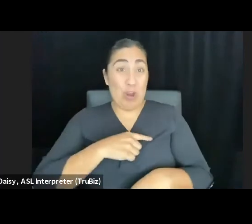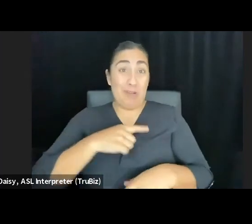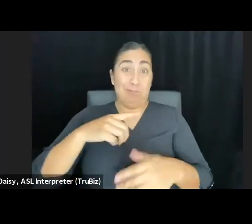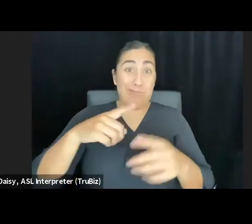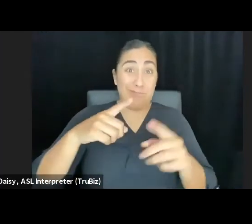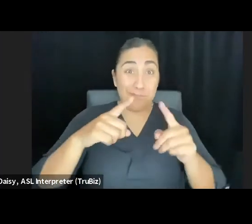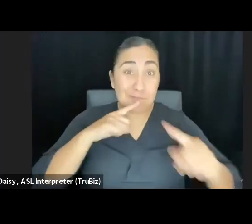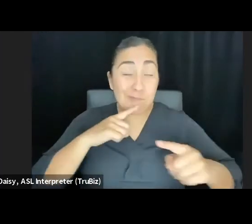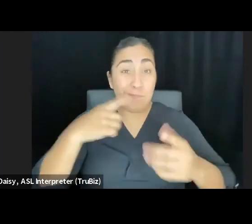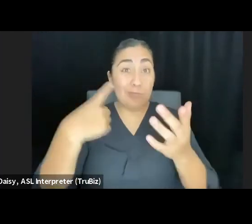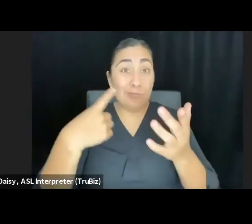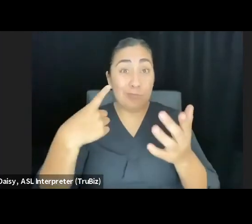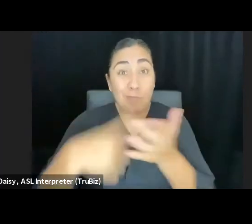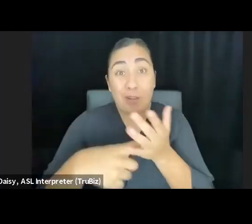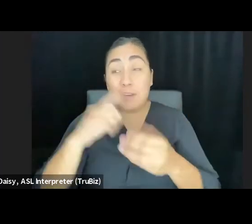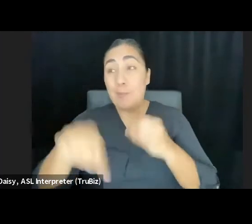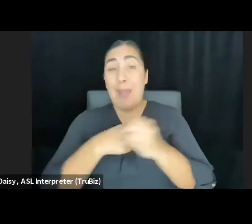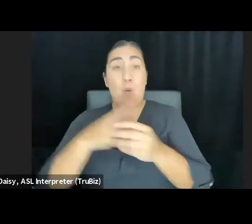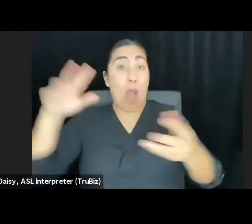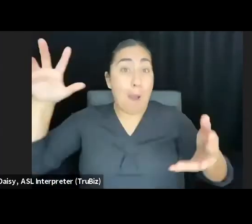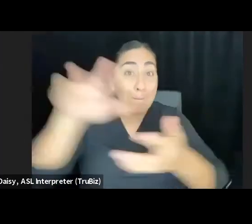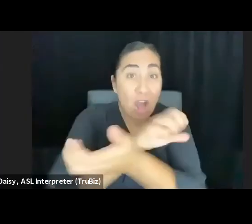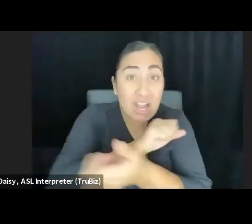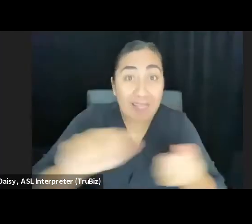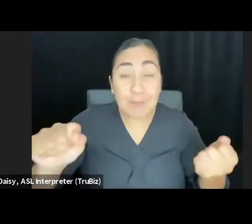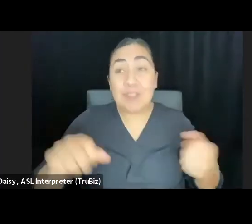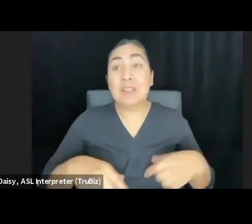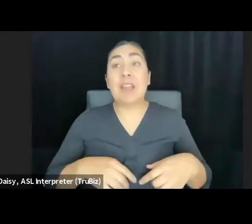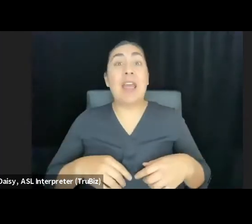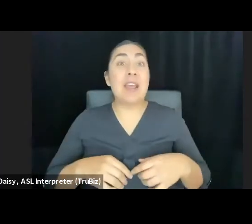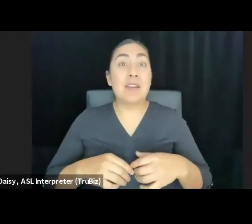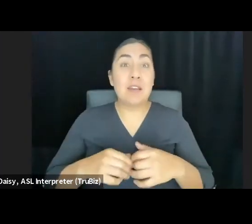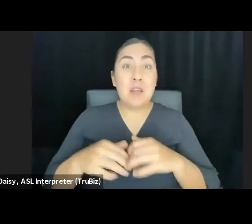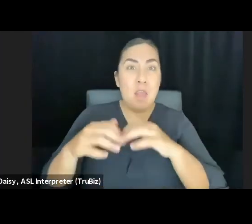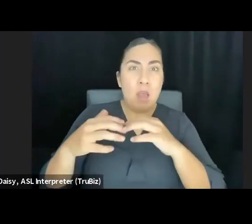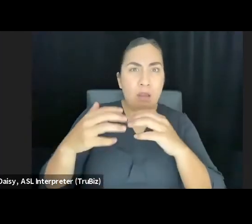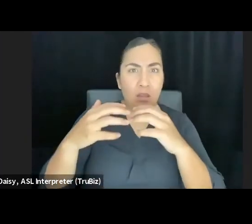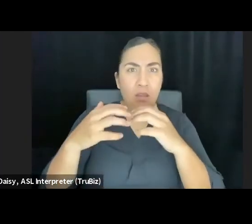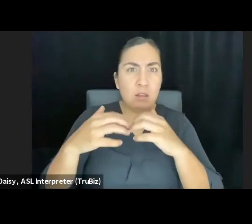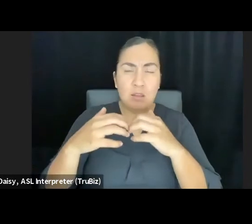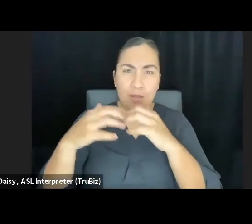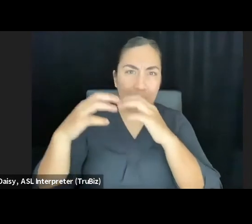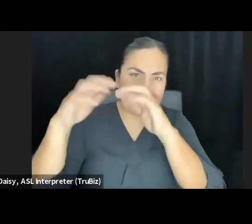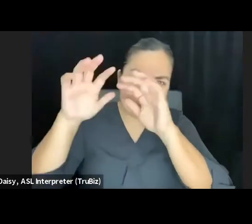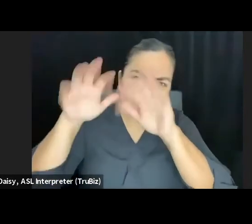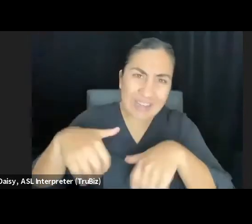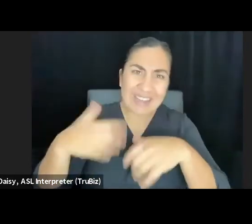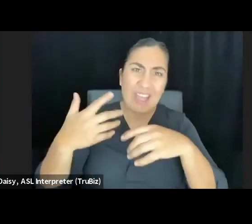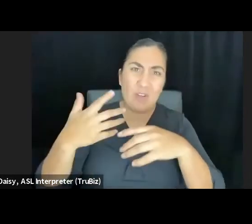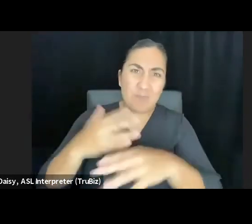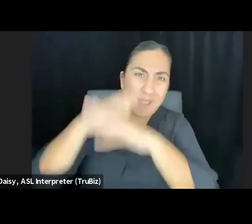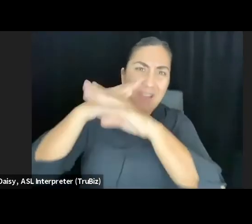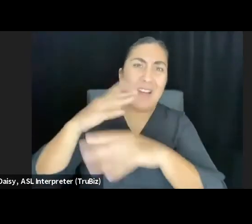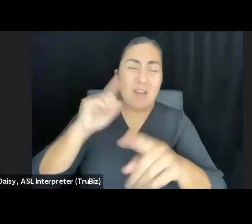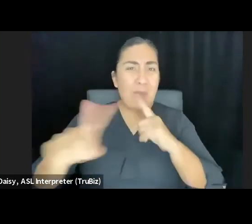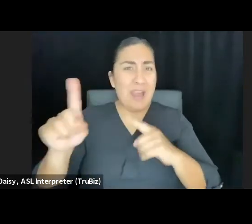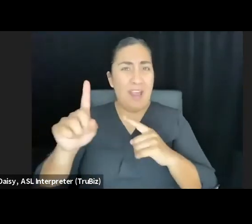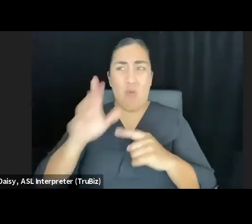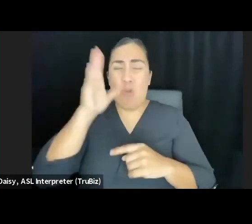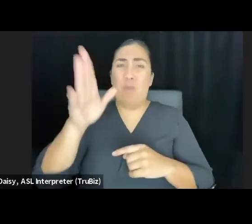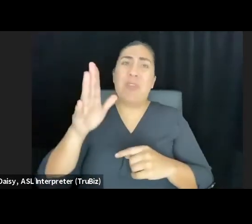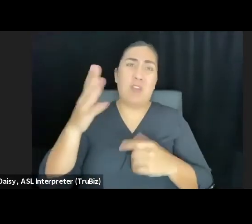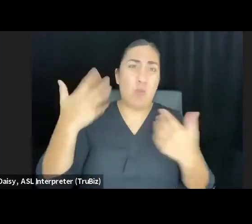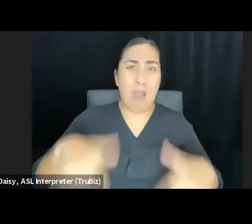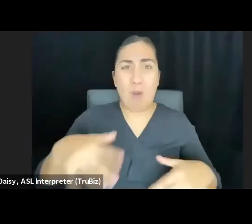know, dismantling systems, and I'm really excited for the rebirth of that, because to me, it would be a radical future for the American theater to actually